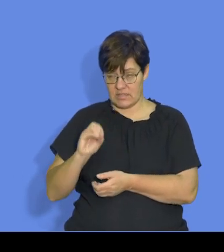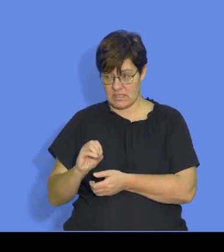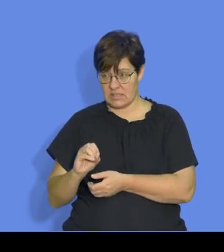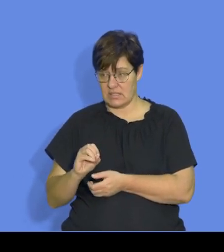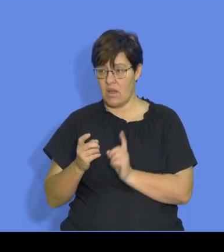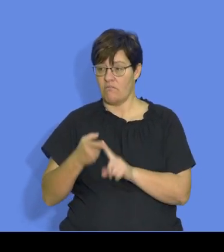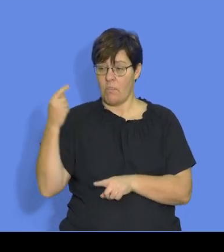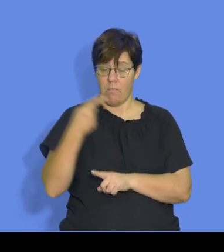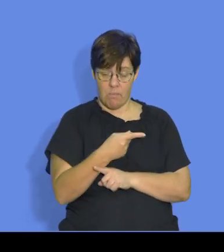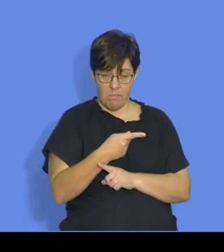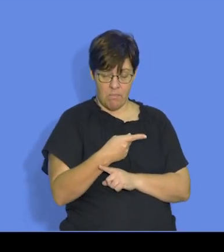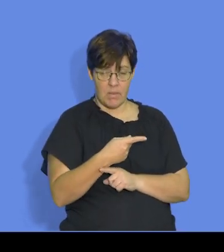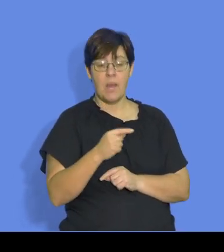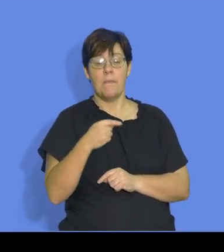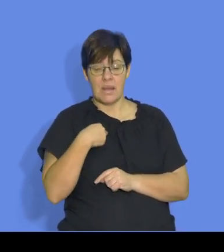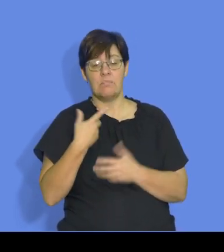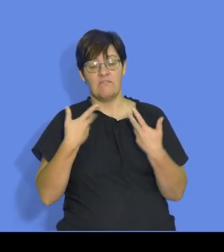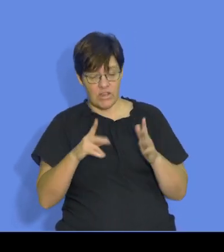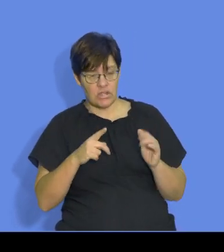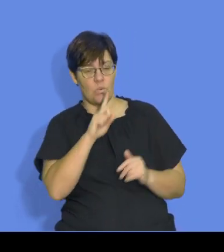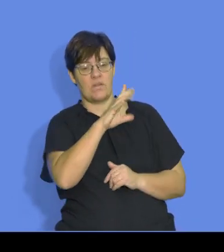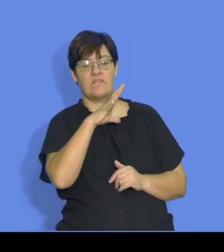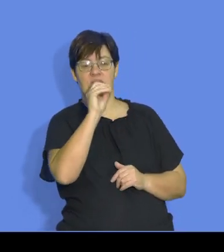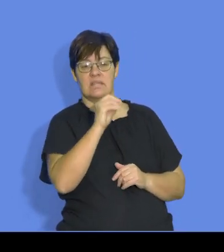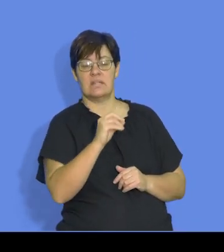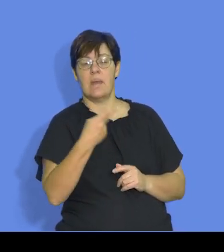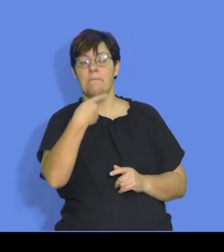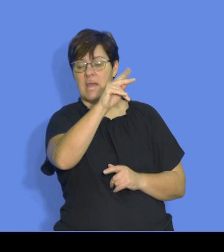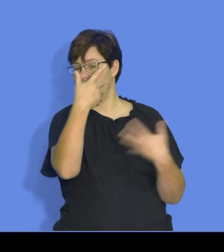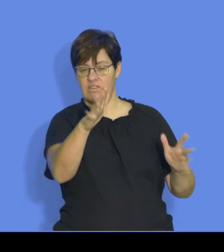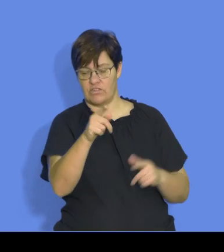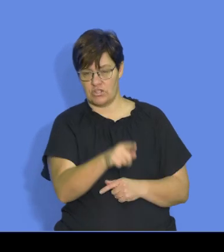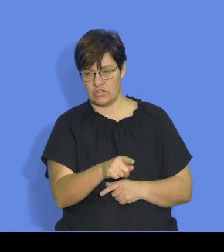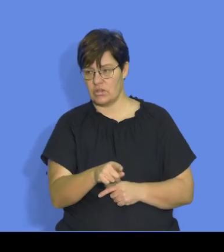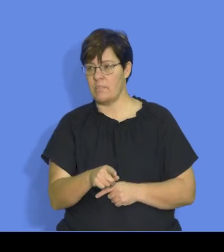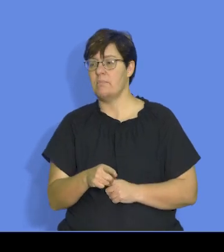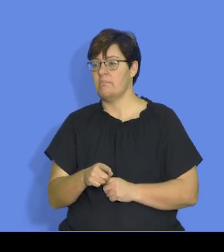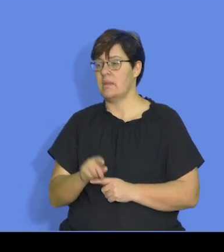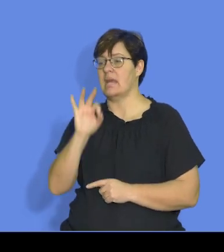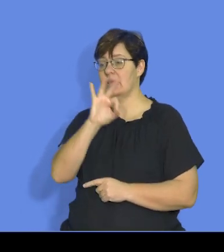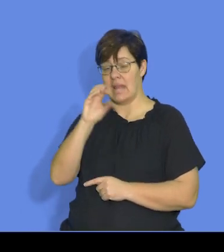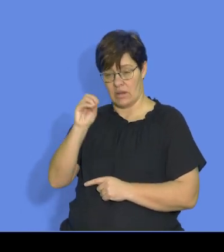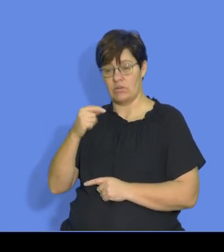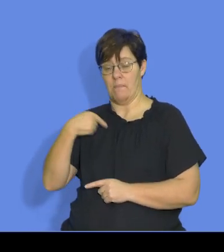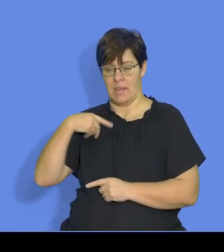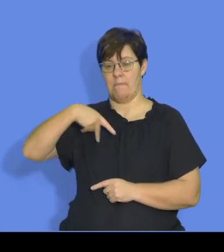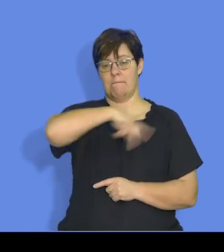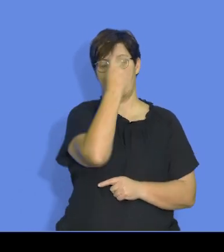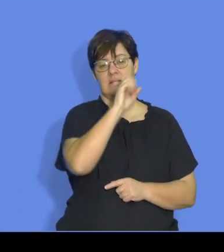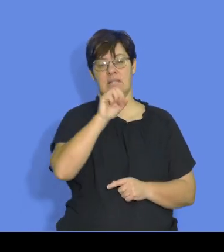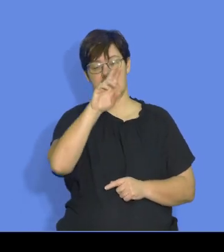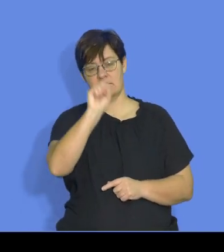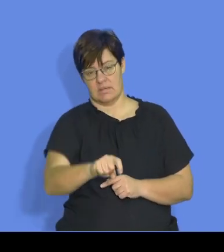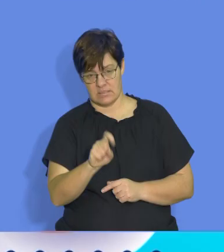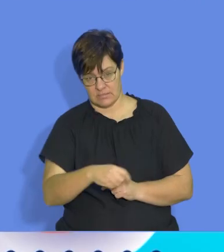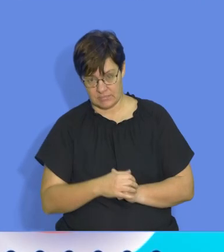consumer or the end user. You subtract the amount that you have paid, and that's the amount that's due to SARS. Please